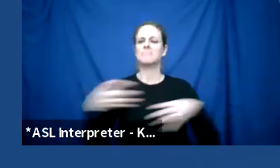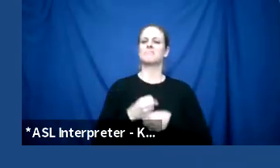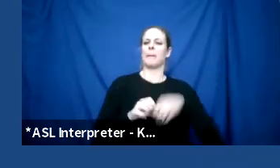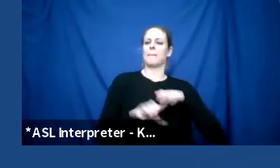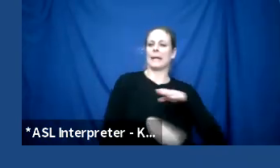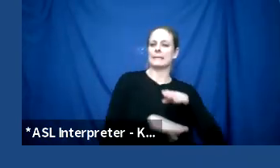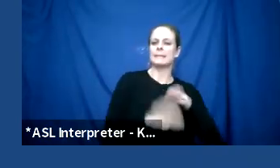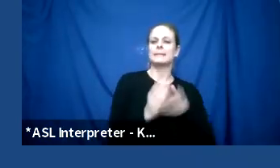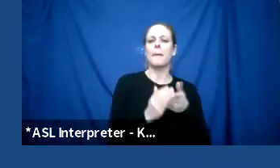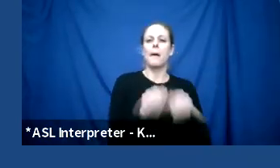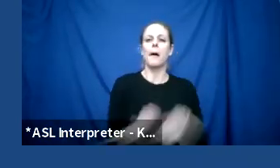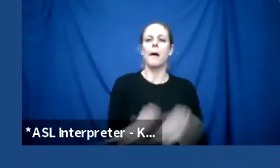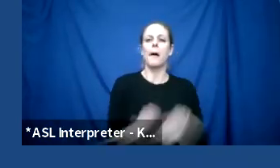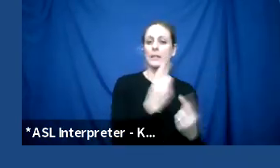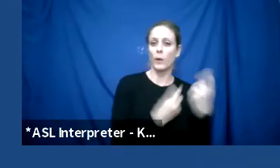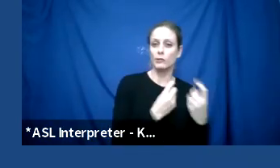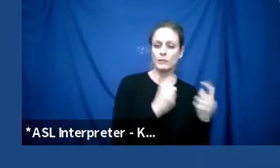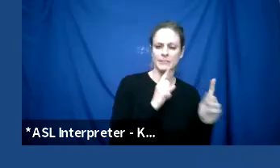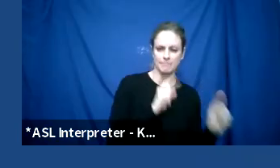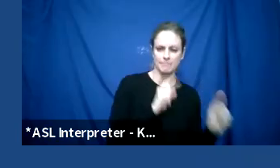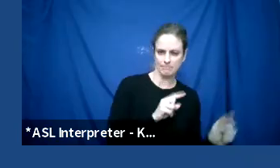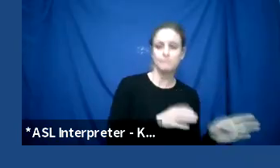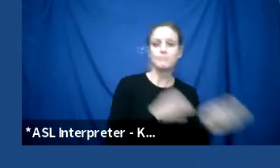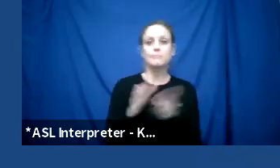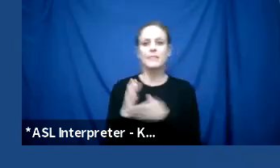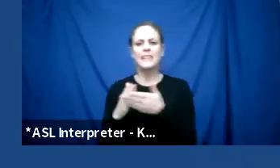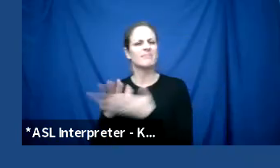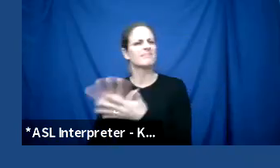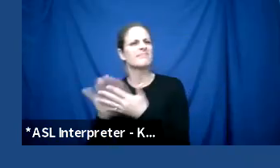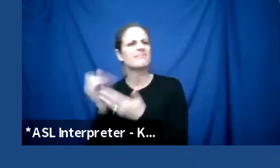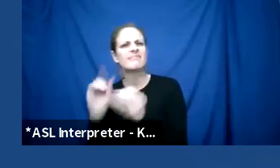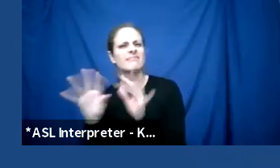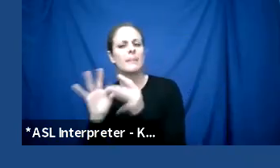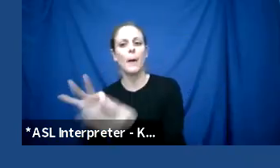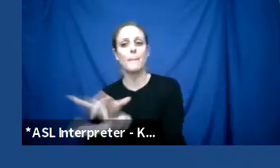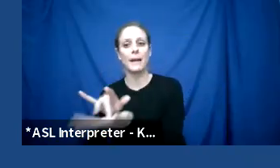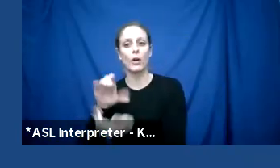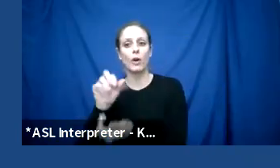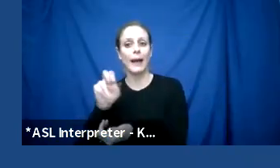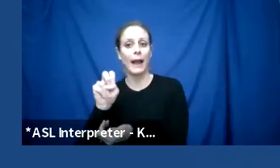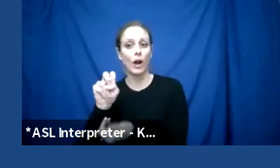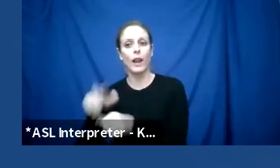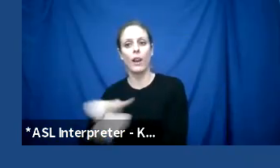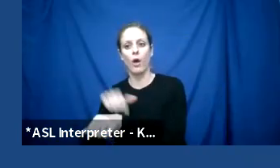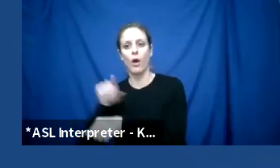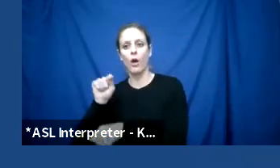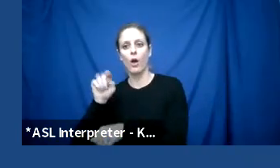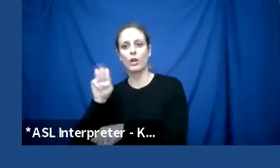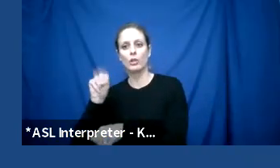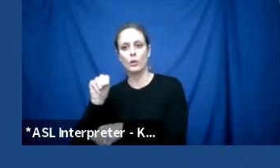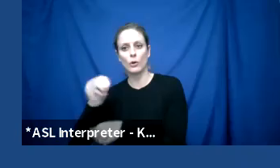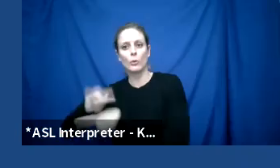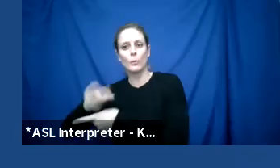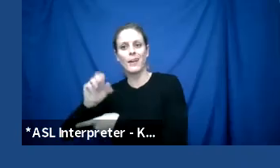common questions, and then some of the areas of confusion also related to medical care and long-term care facilities. And you'll find